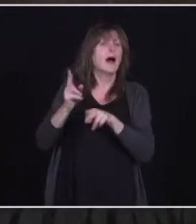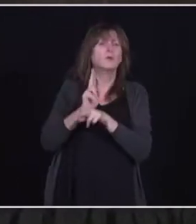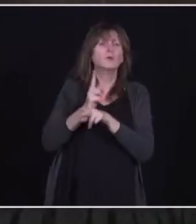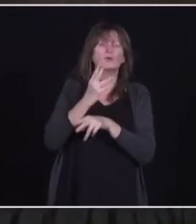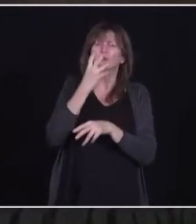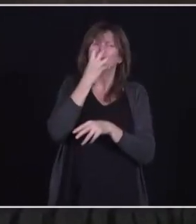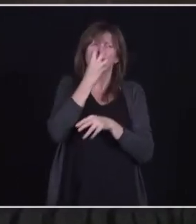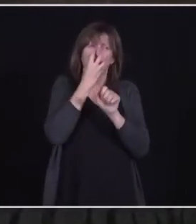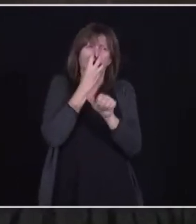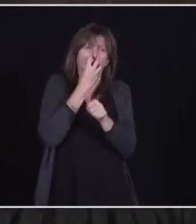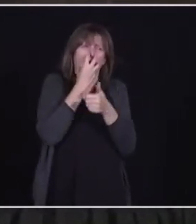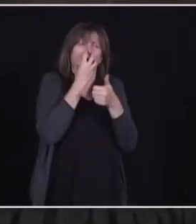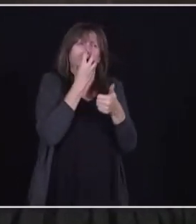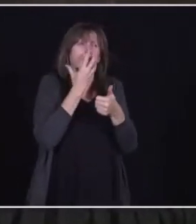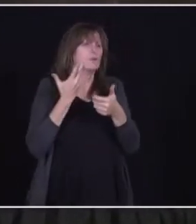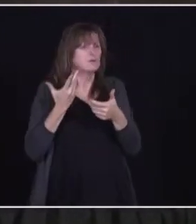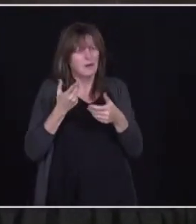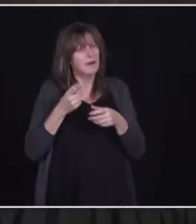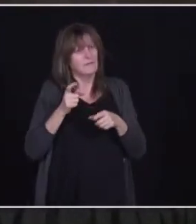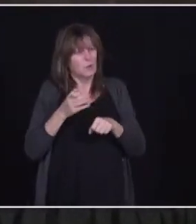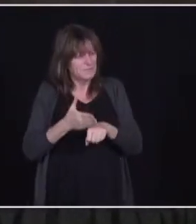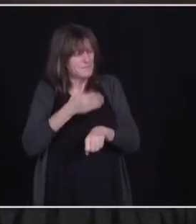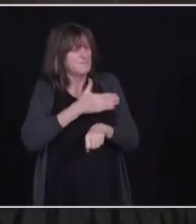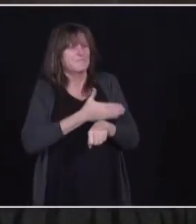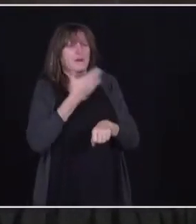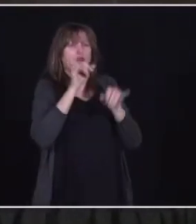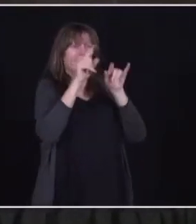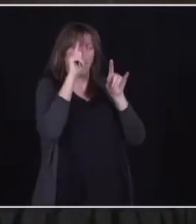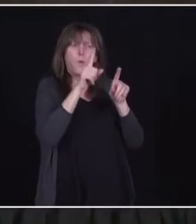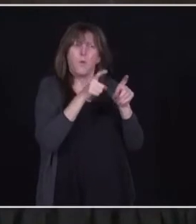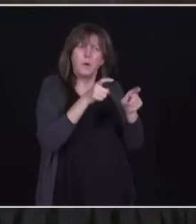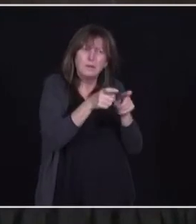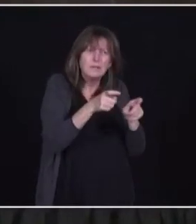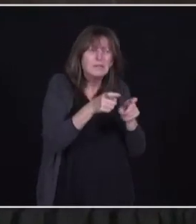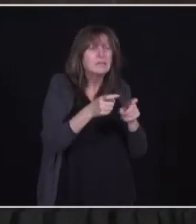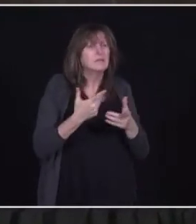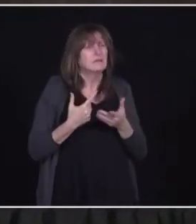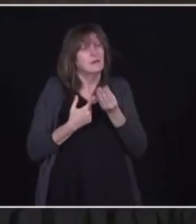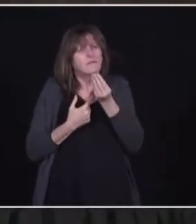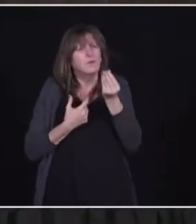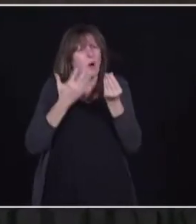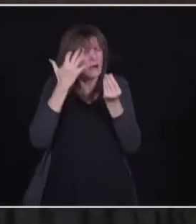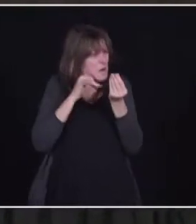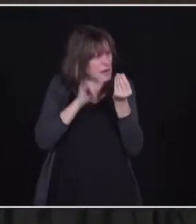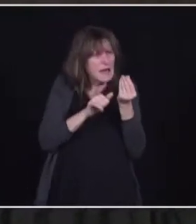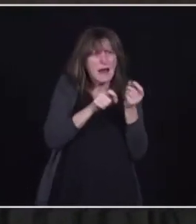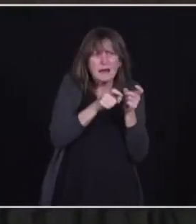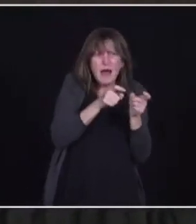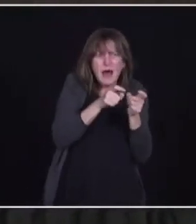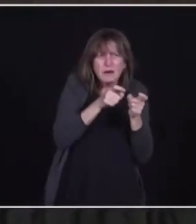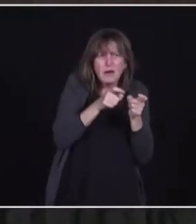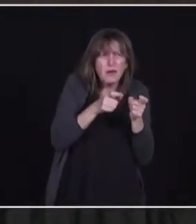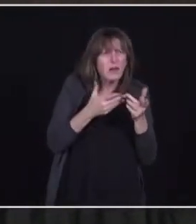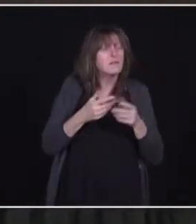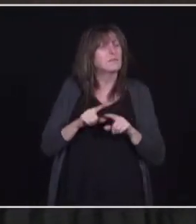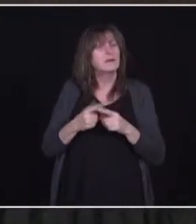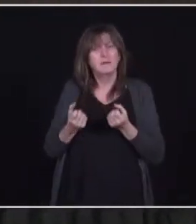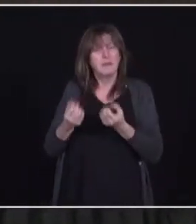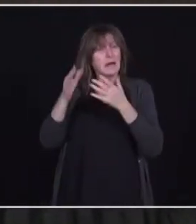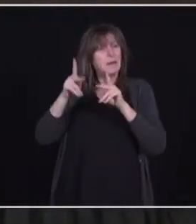that. And we know that there are very, very ill people there that are putting a lot of stress on our frontline healthcare workers.